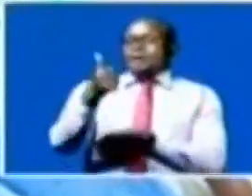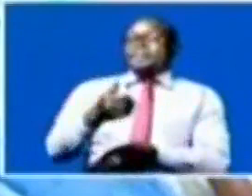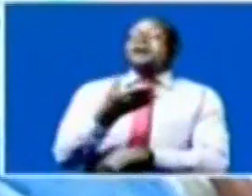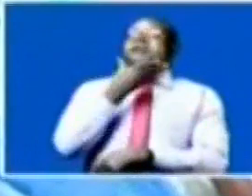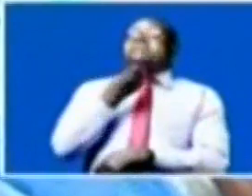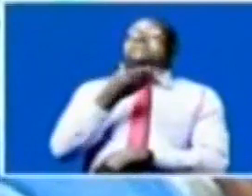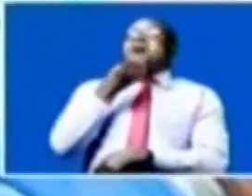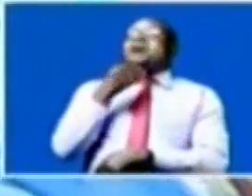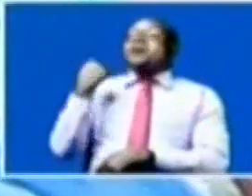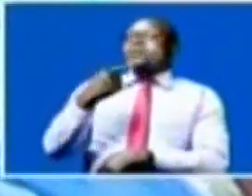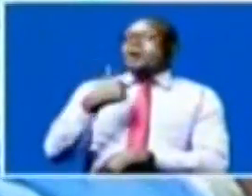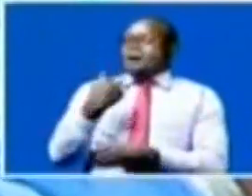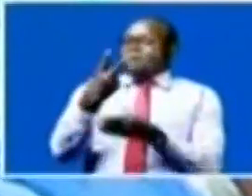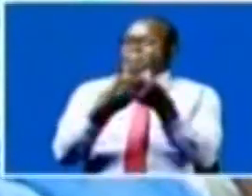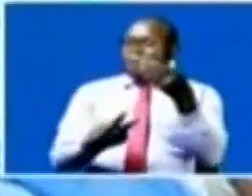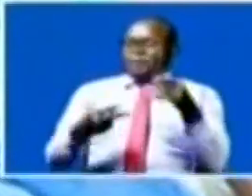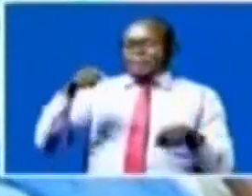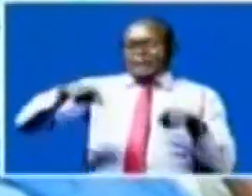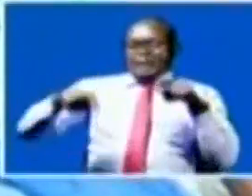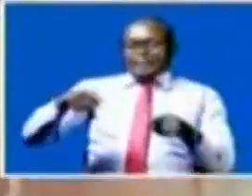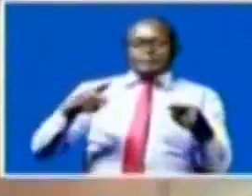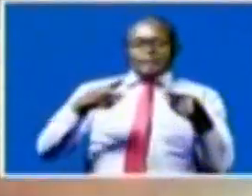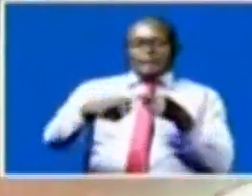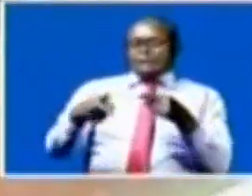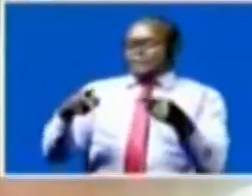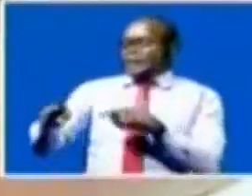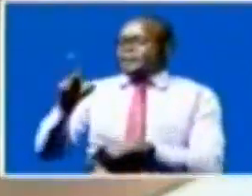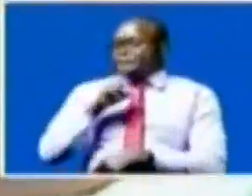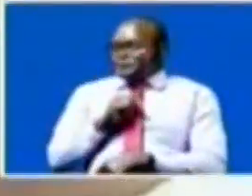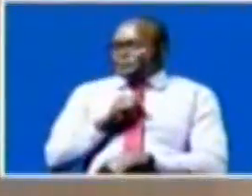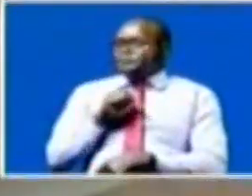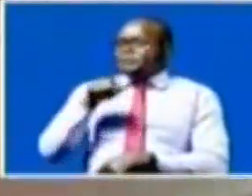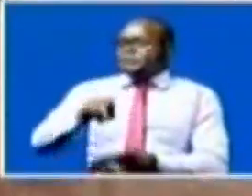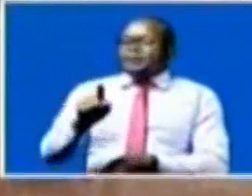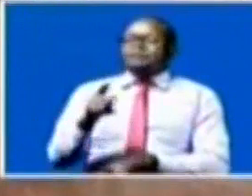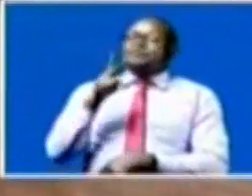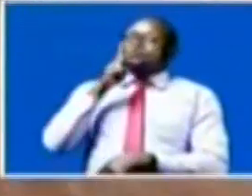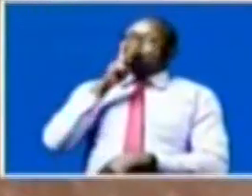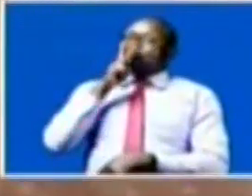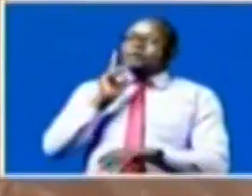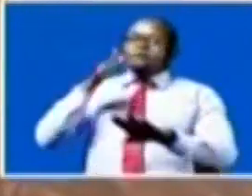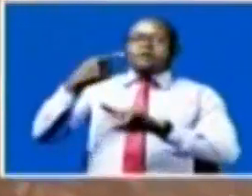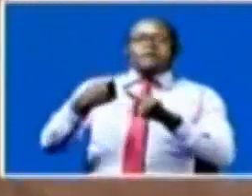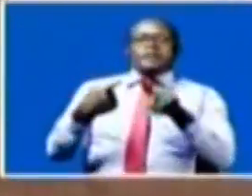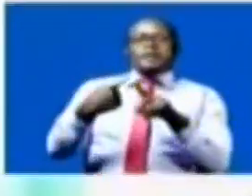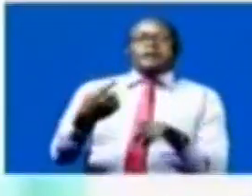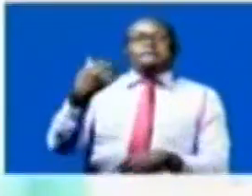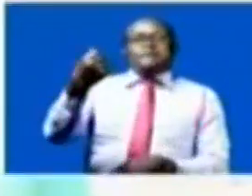Musyoki, who just had both his legs amputated. Musyoki has been a chain smoker for the last